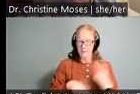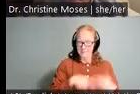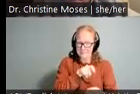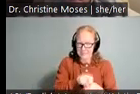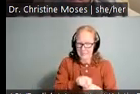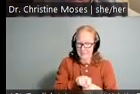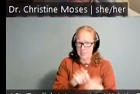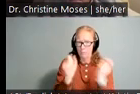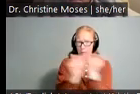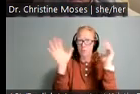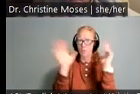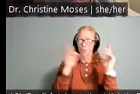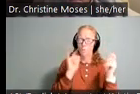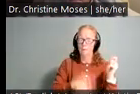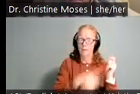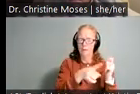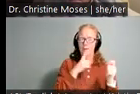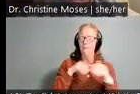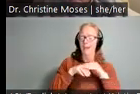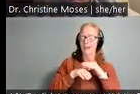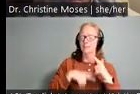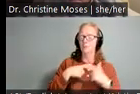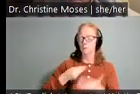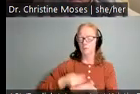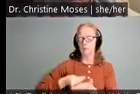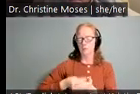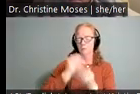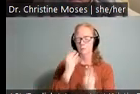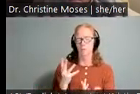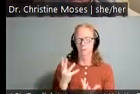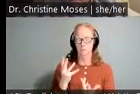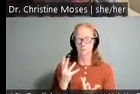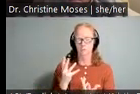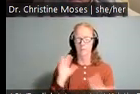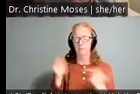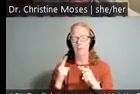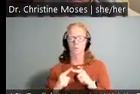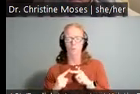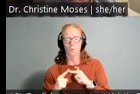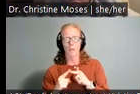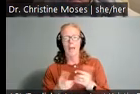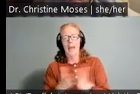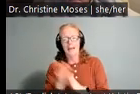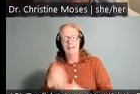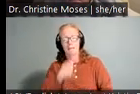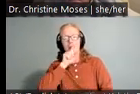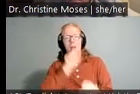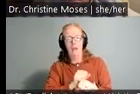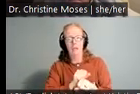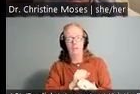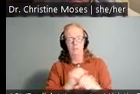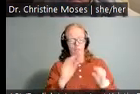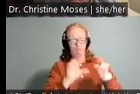we're envisioning when we say that they have access to this information versus asking them to put the information